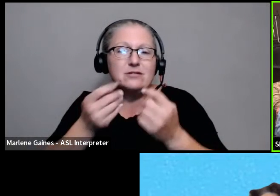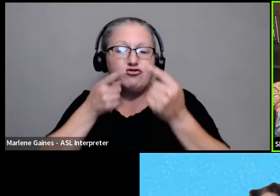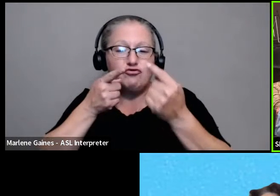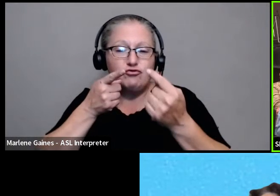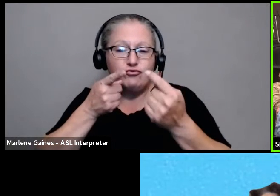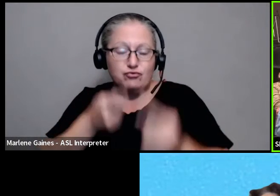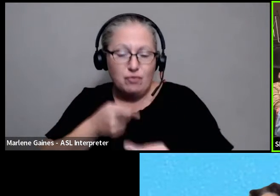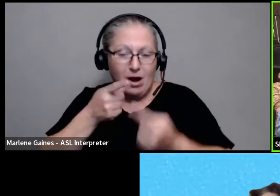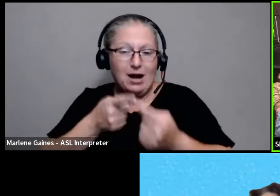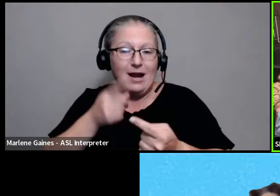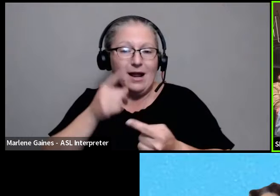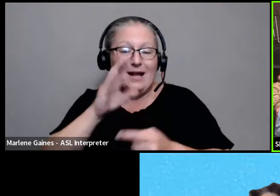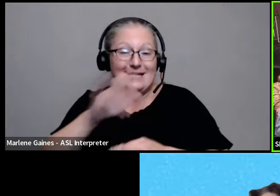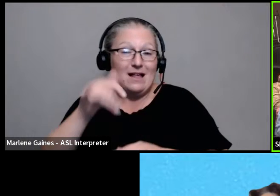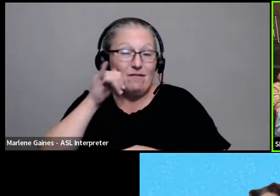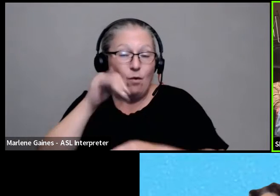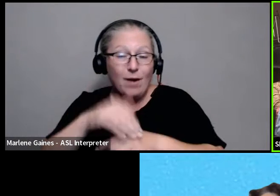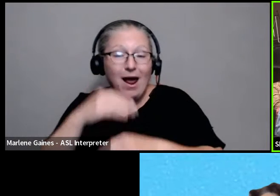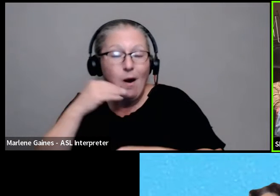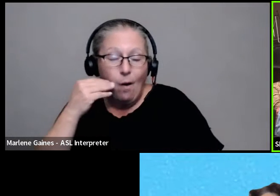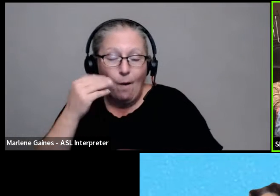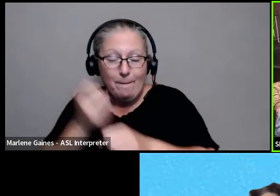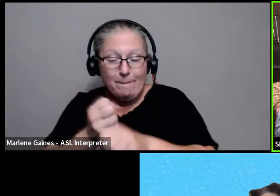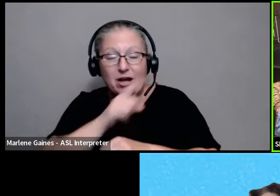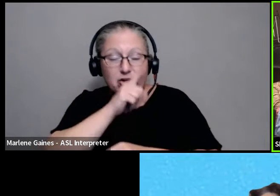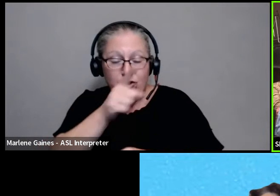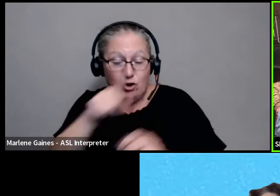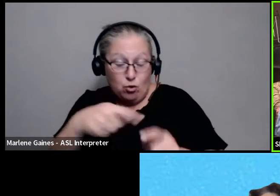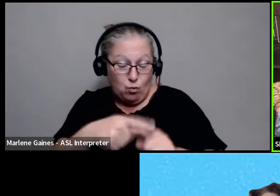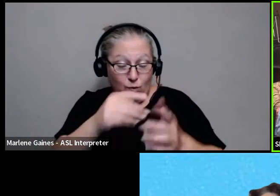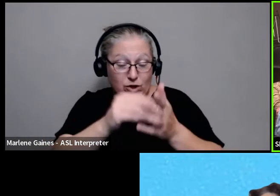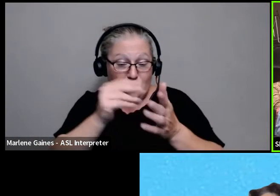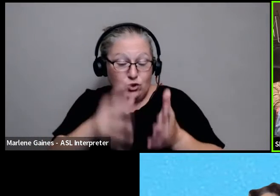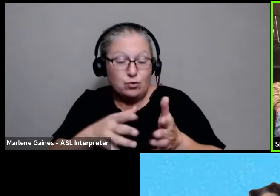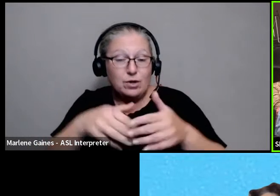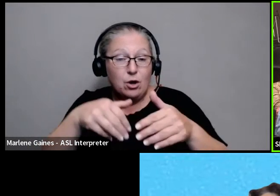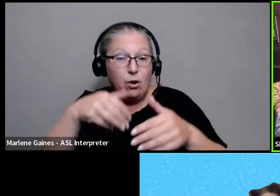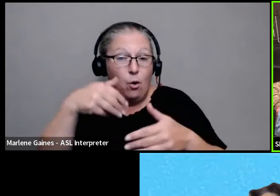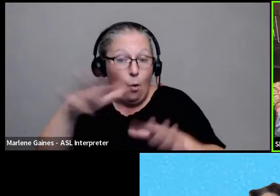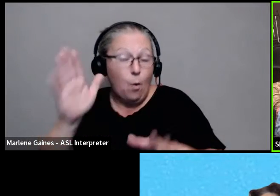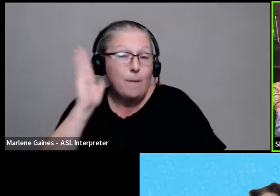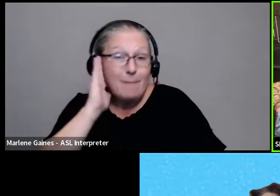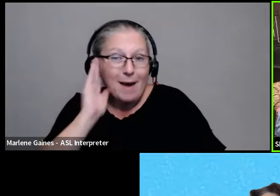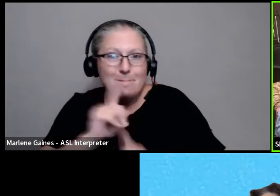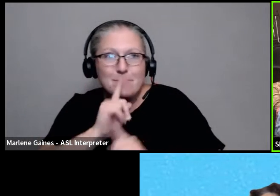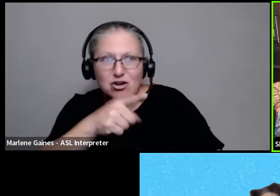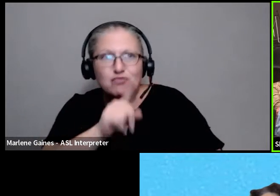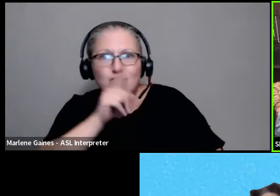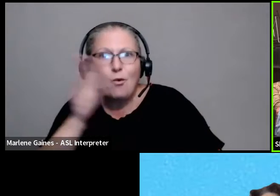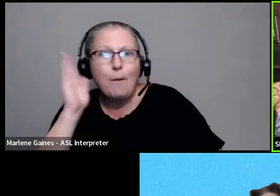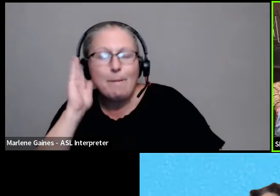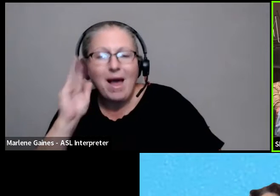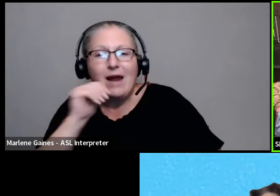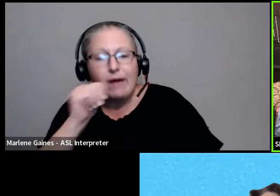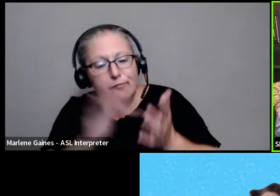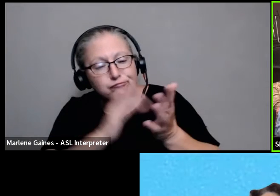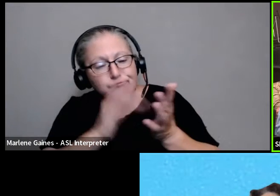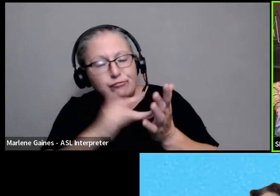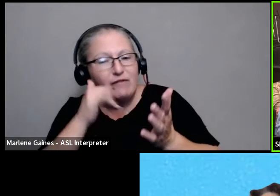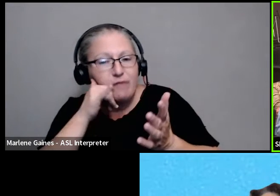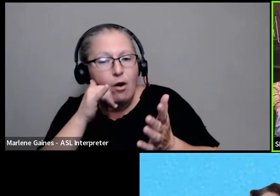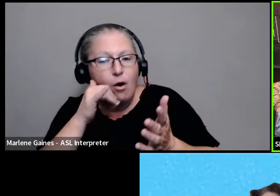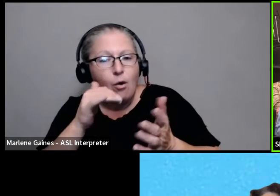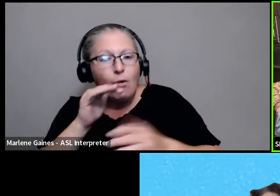at home and making sure, when students go to bed, they are like going to bed and not like on their phone,